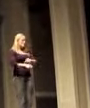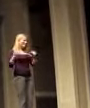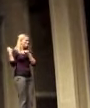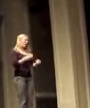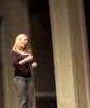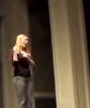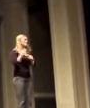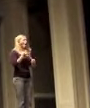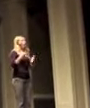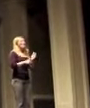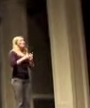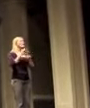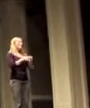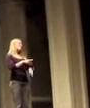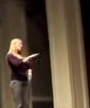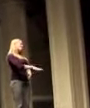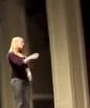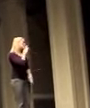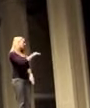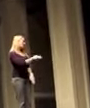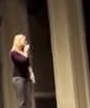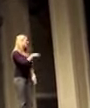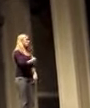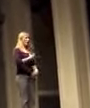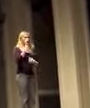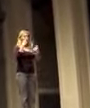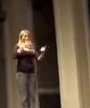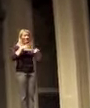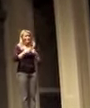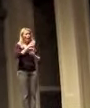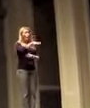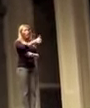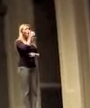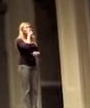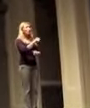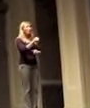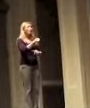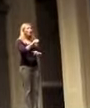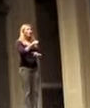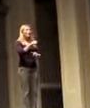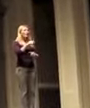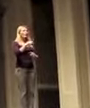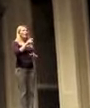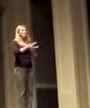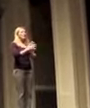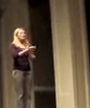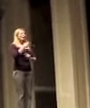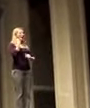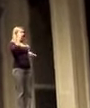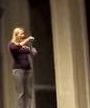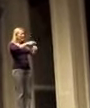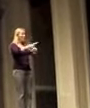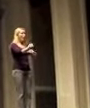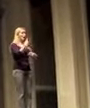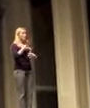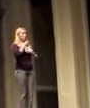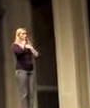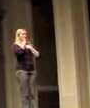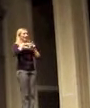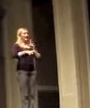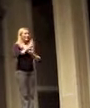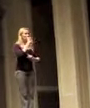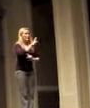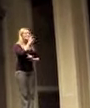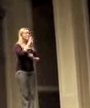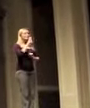repeatedly calling me a little bitch. When I told my friends about how the girl who turns my throat into a bendable ruler every time she asks me a question likes me